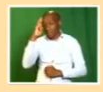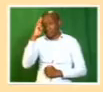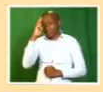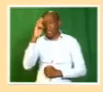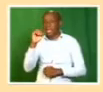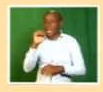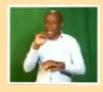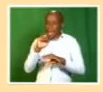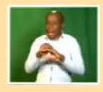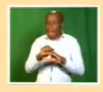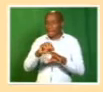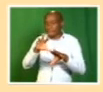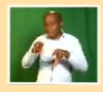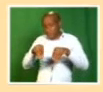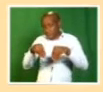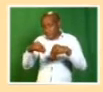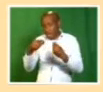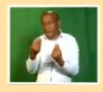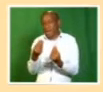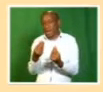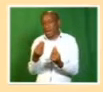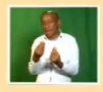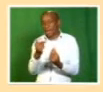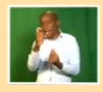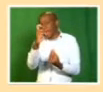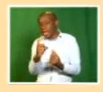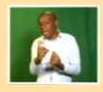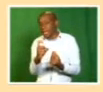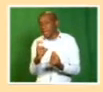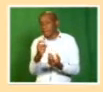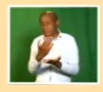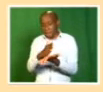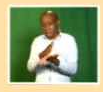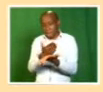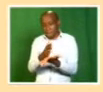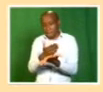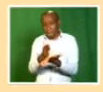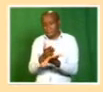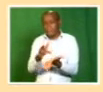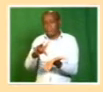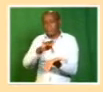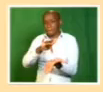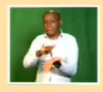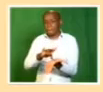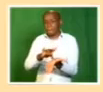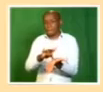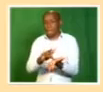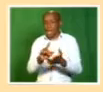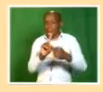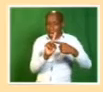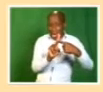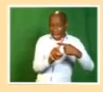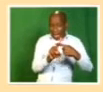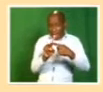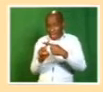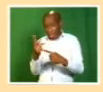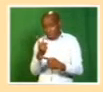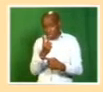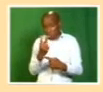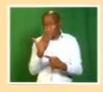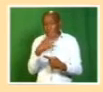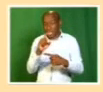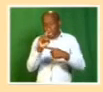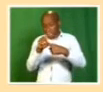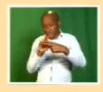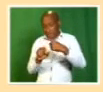you can easily get the x coordinate of the midpoint. You just add those two numbers and divide